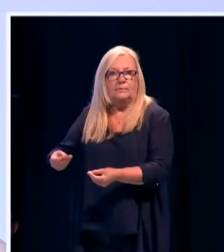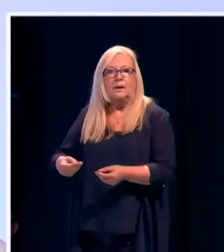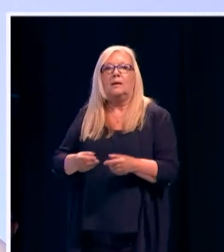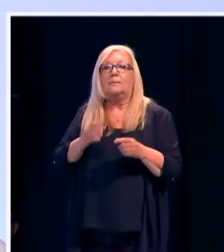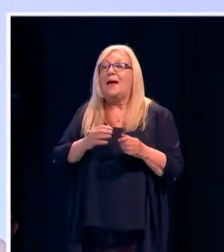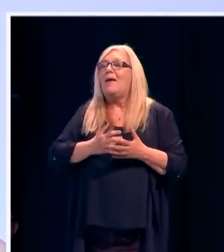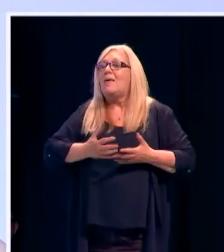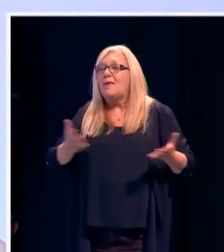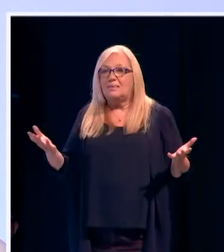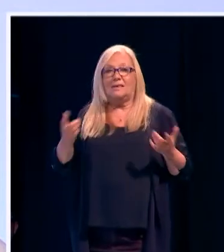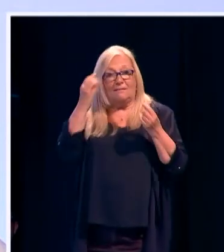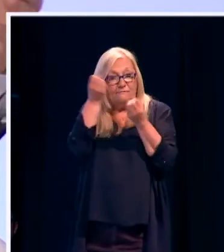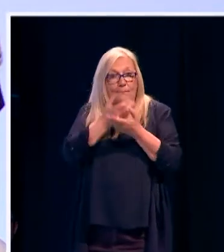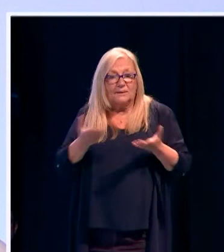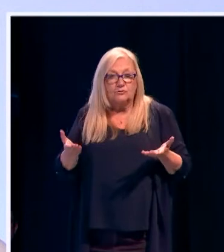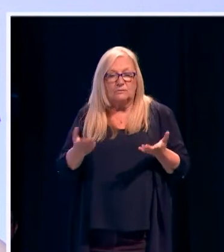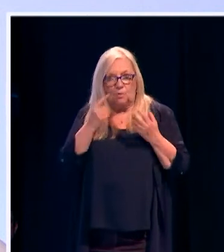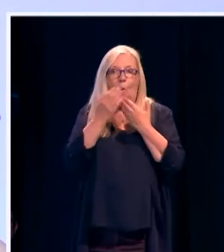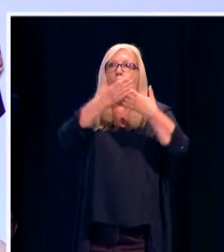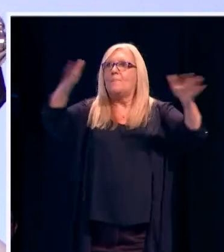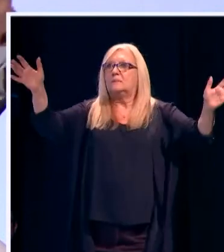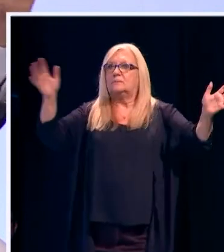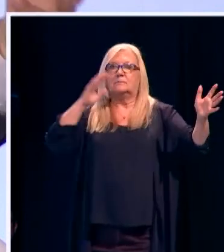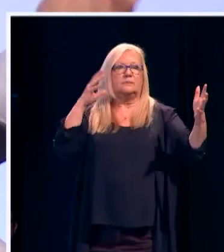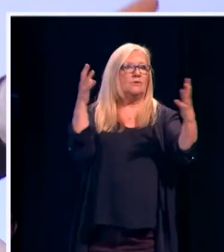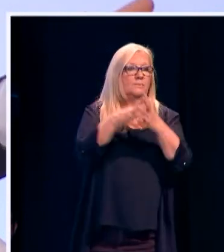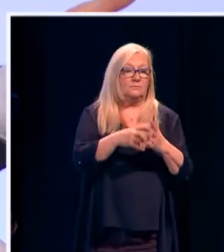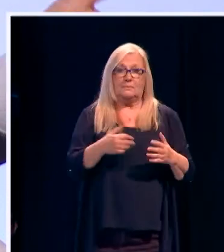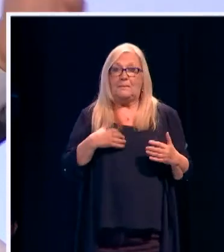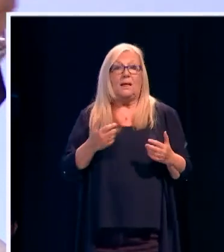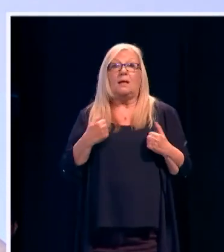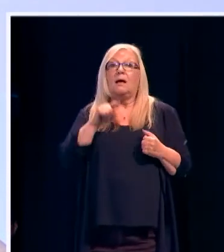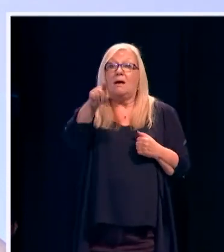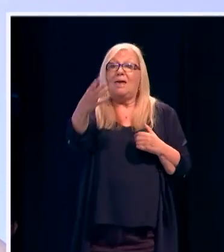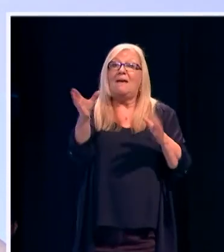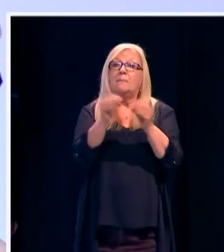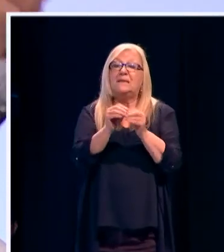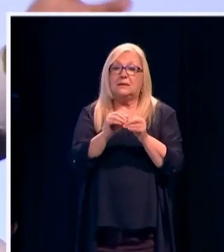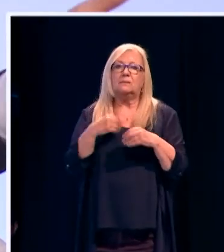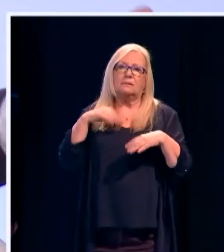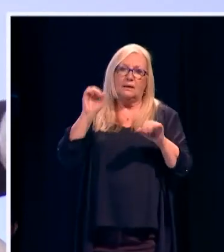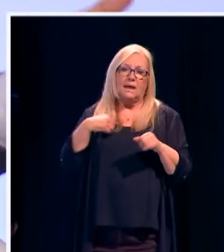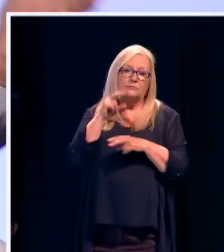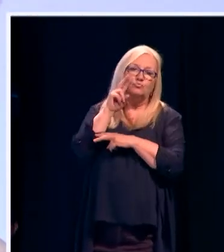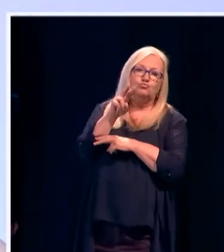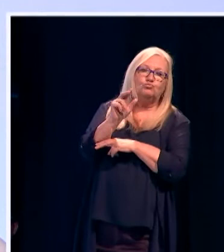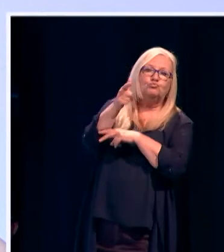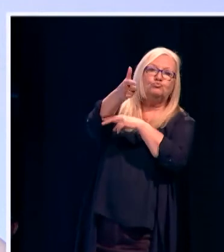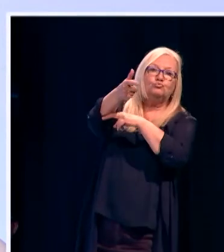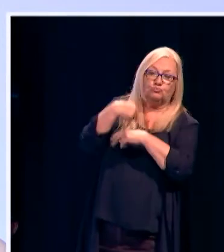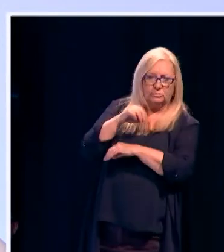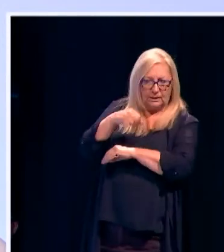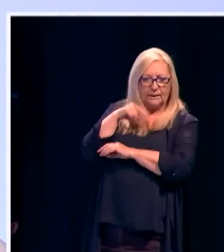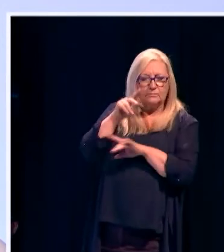on information, so that anybody can go into anybody else's meeting through video, anybody can go in and see the document that somebody else